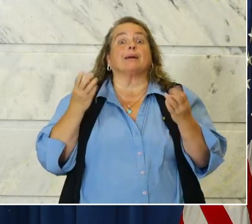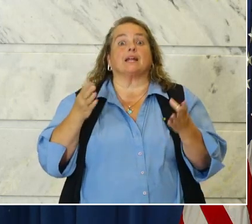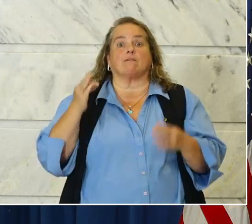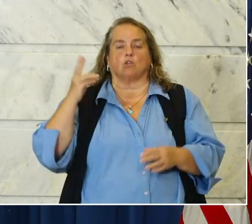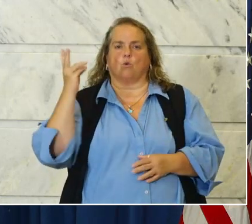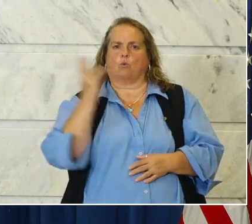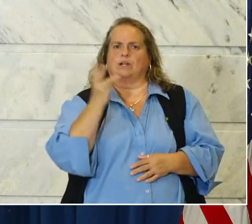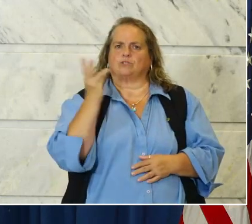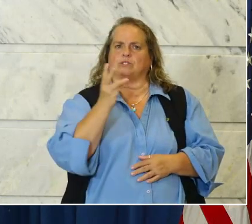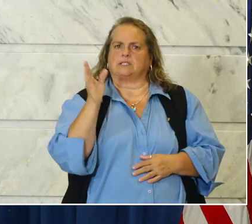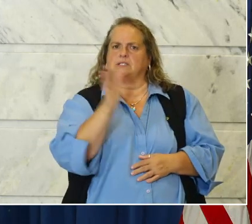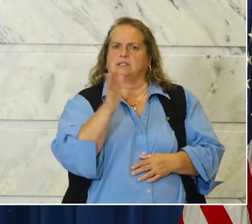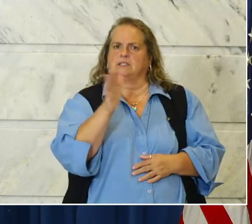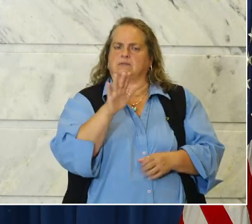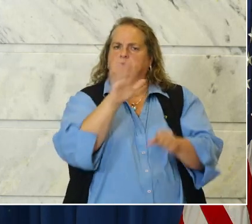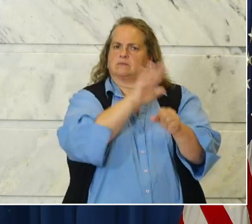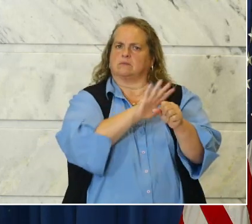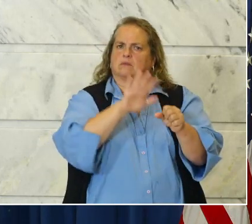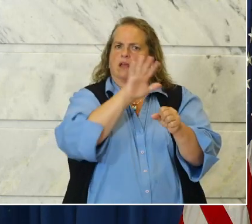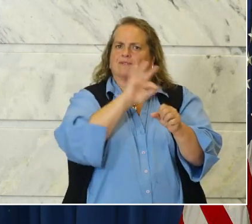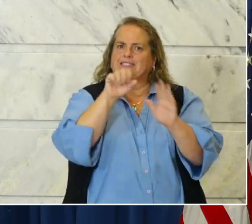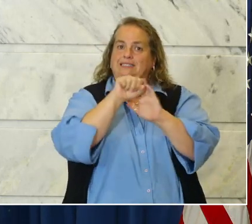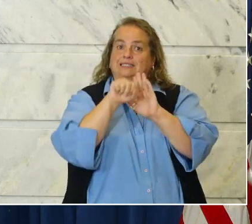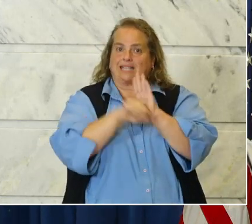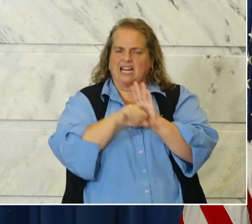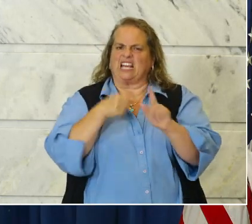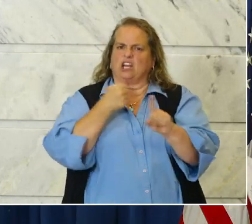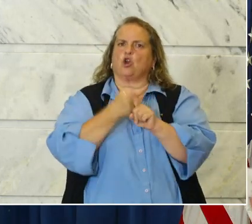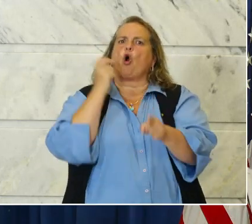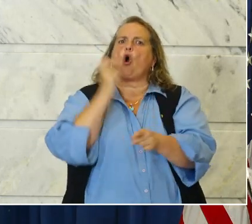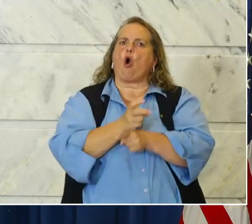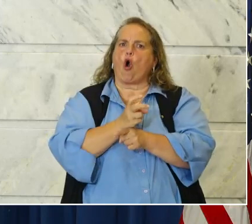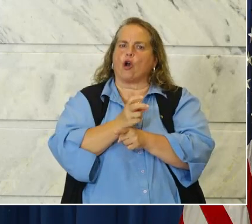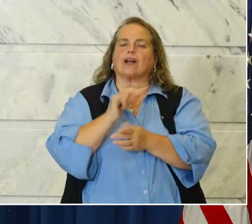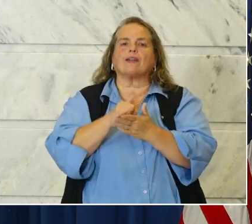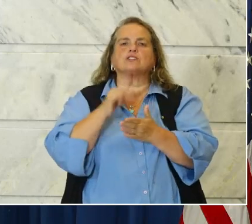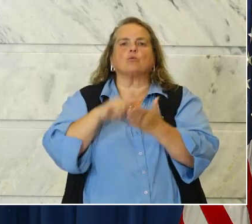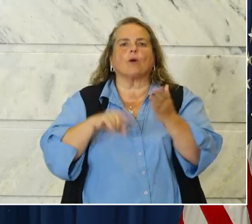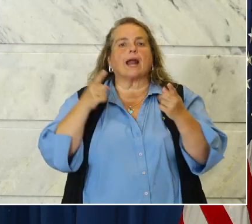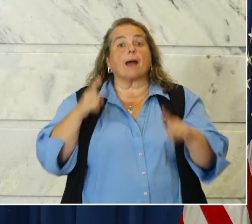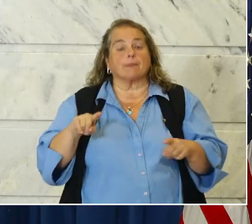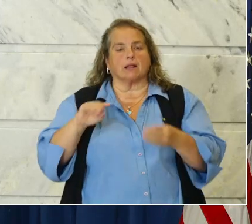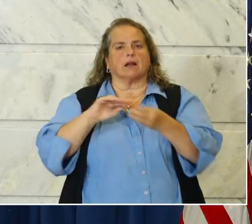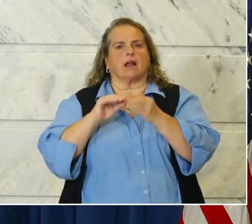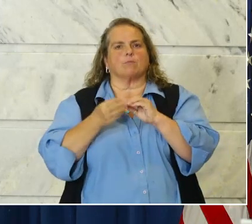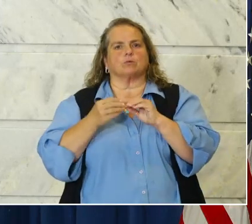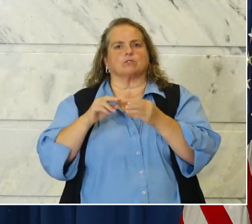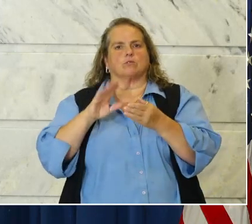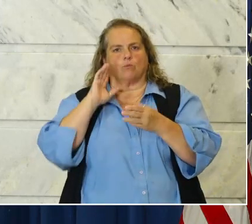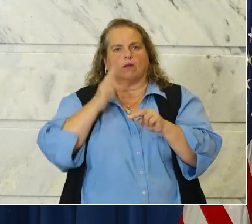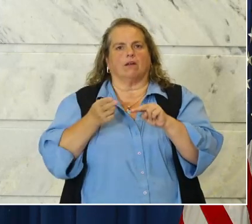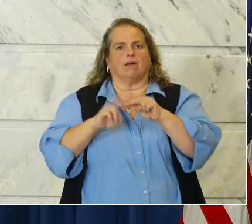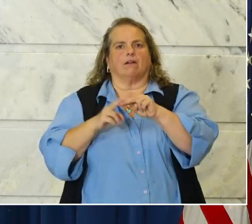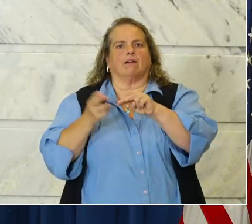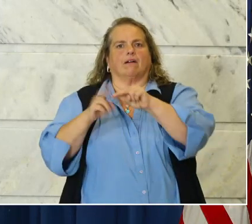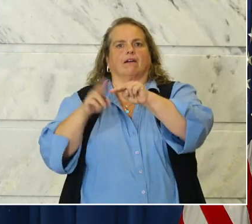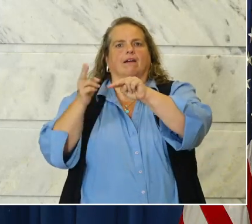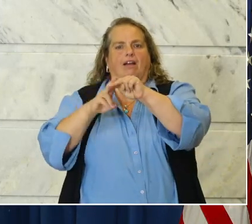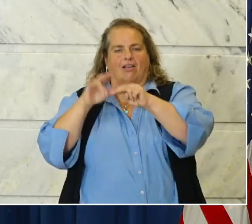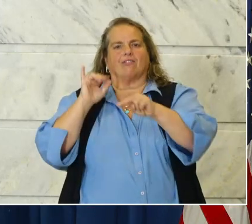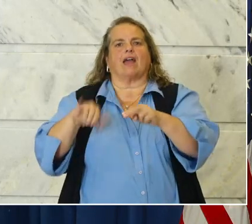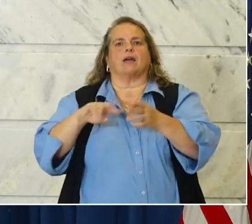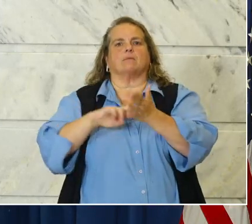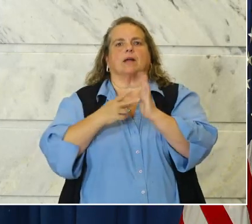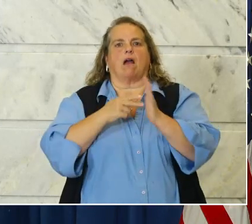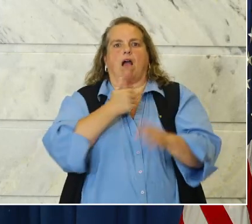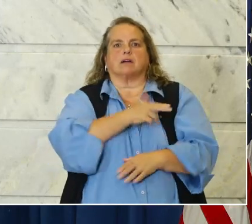western side of the state that's been hit hard by this, and this is what happens. The numbers start to go up, and that's when what precedes the hospitals